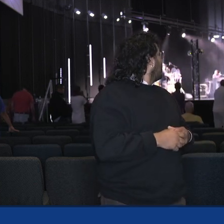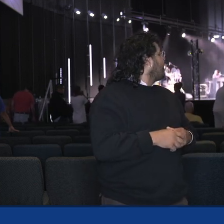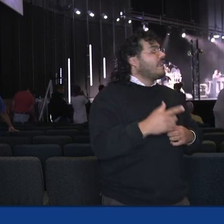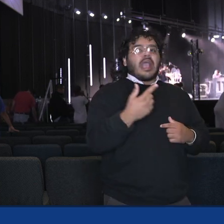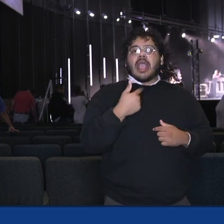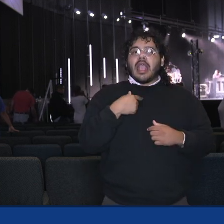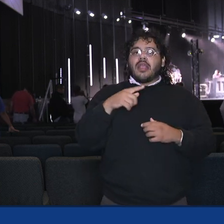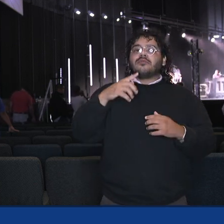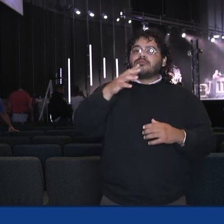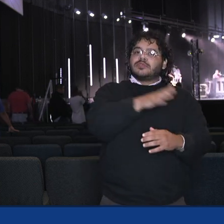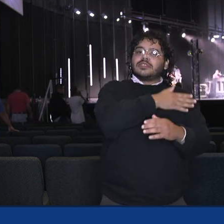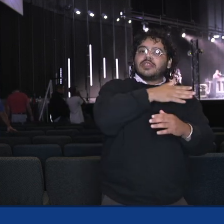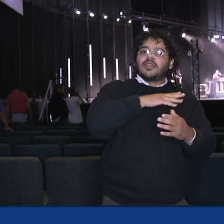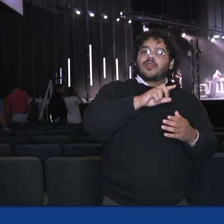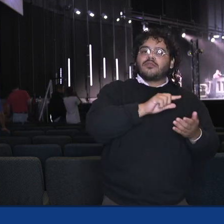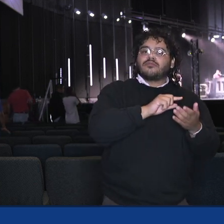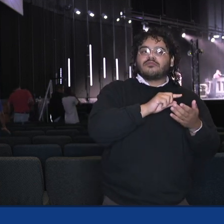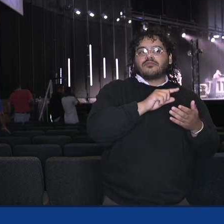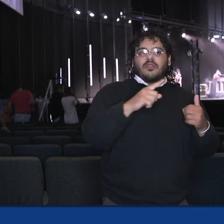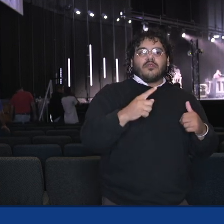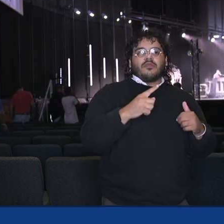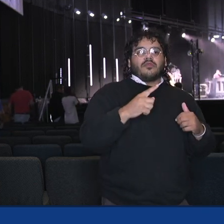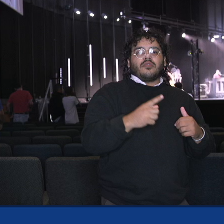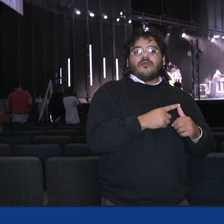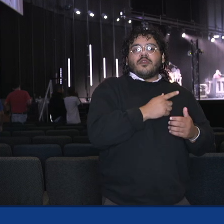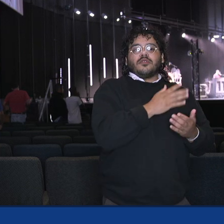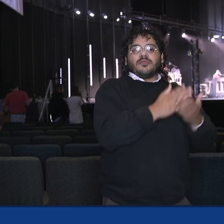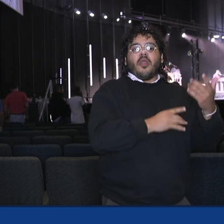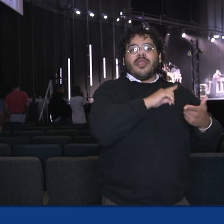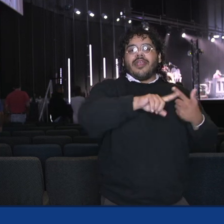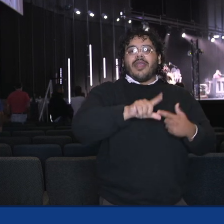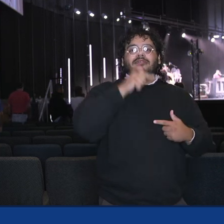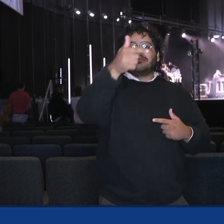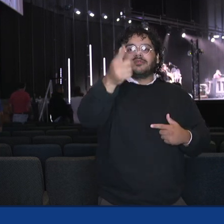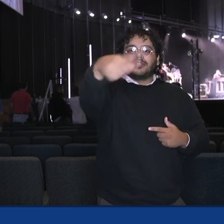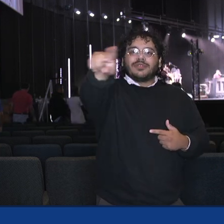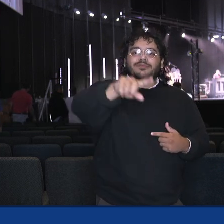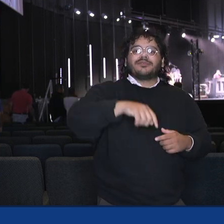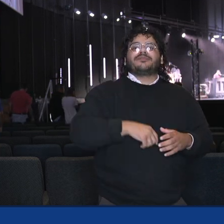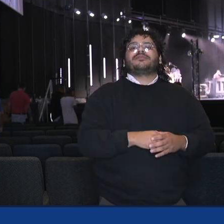1. And then verse 2, it's on you, okay?